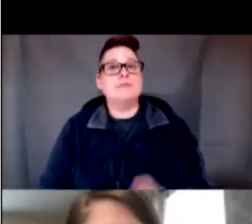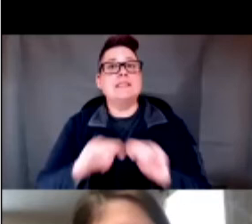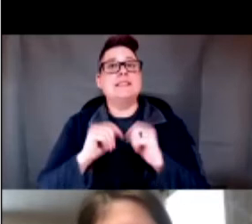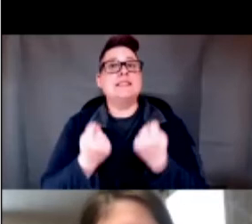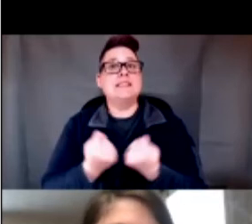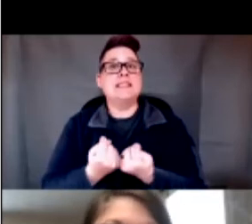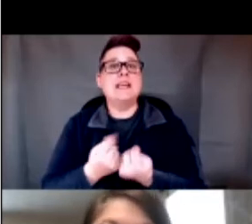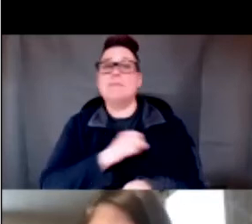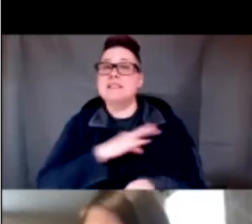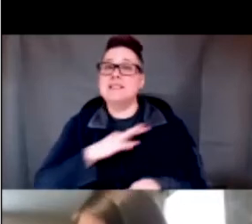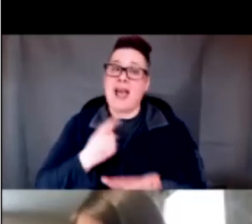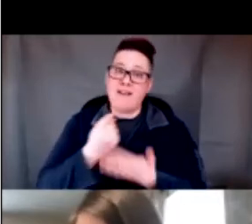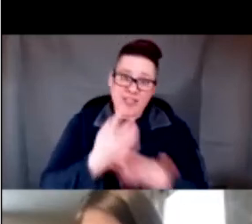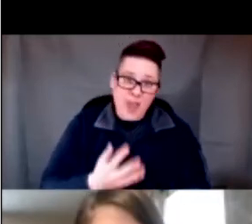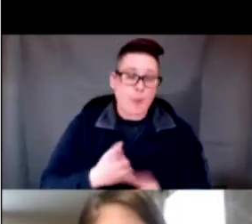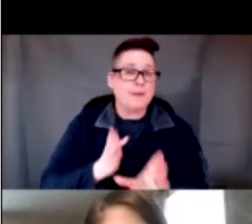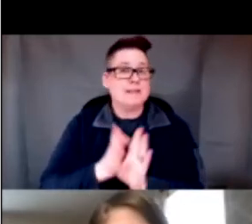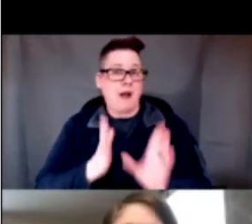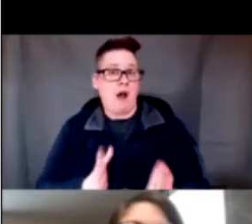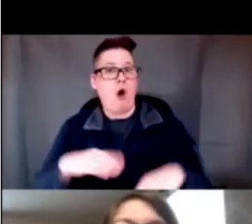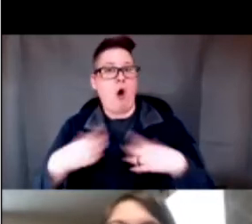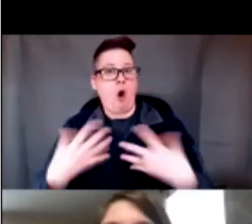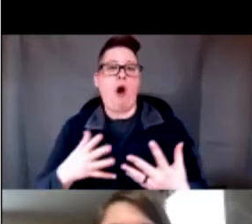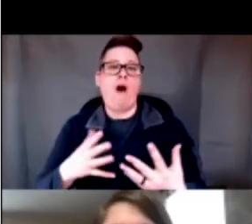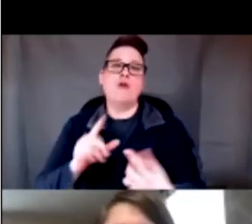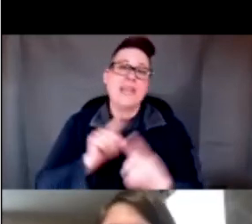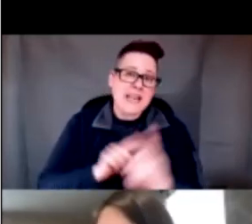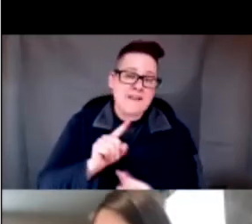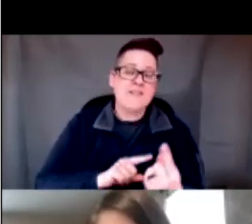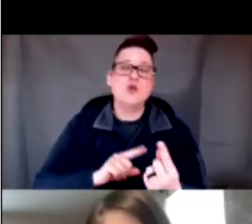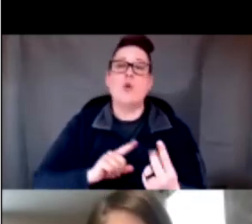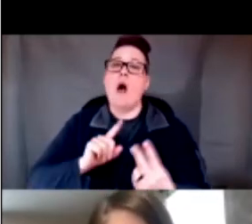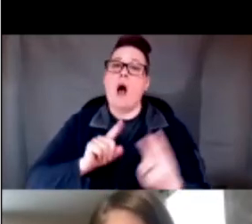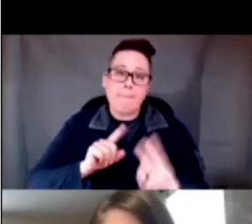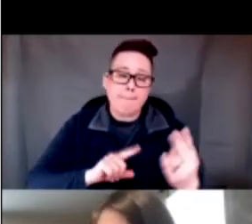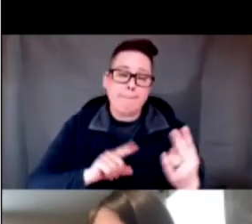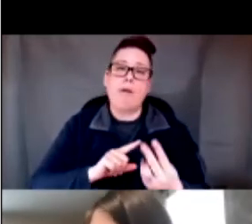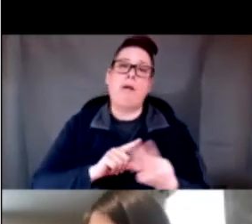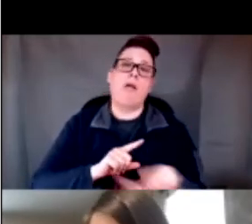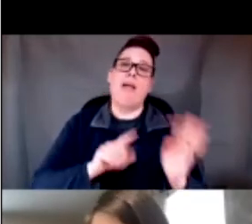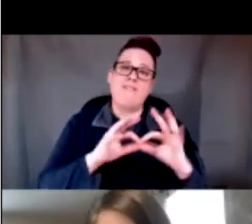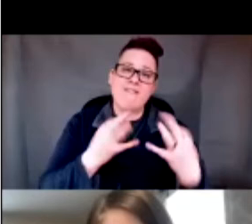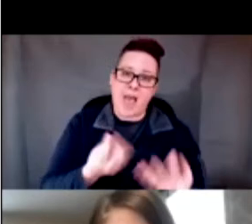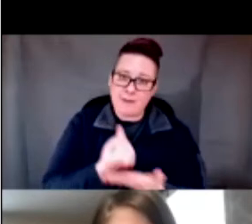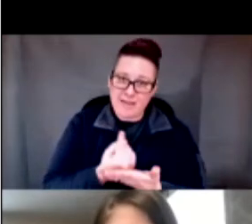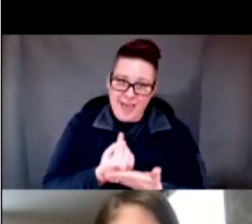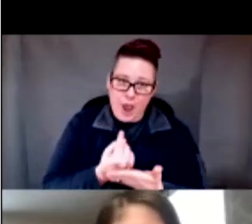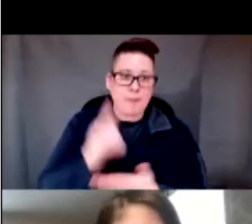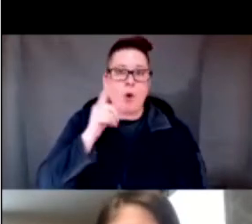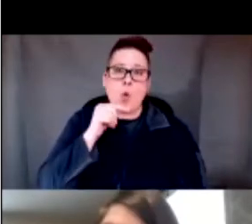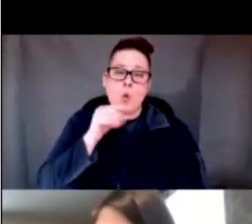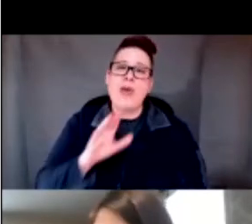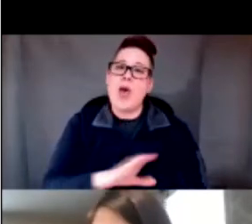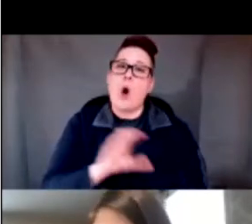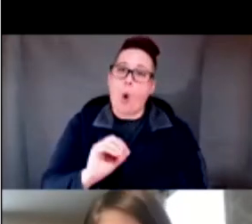staff therapists and psychologists offer individual, couple, and family therapy for people who receive their OB/GYN